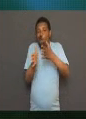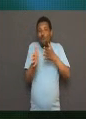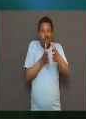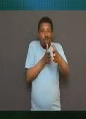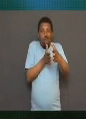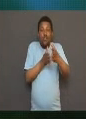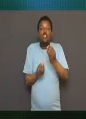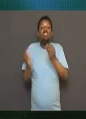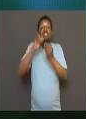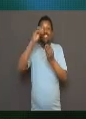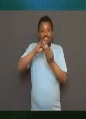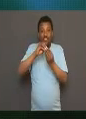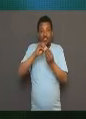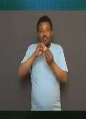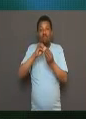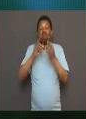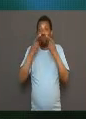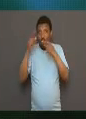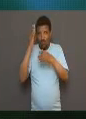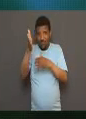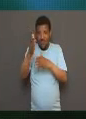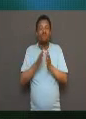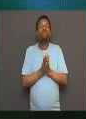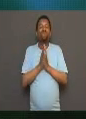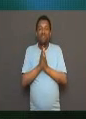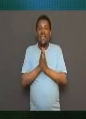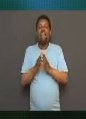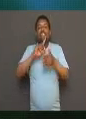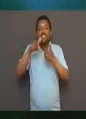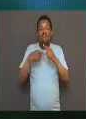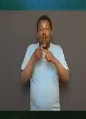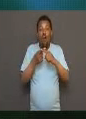the deformities increase polewards.